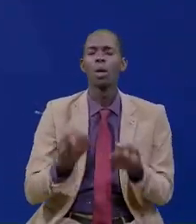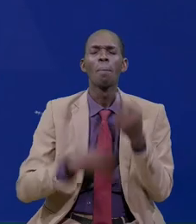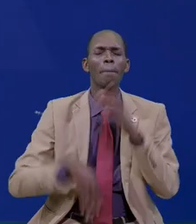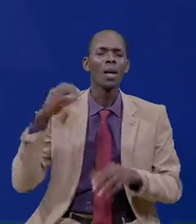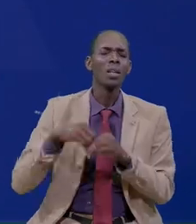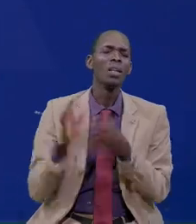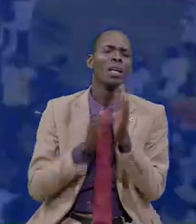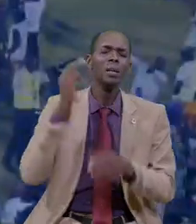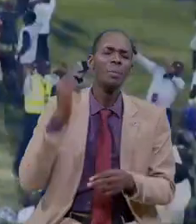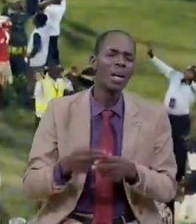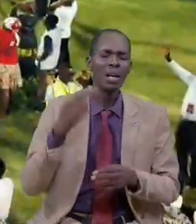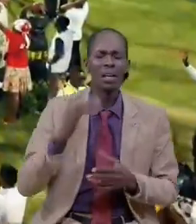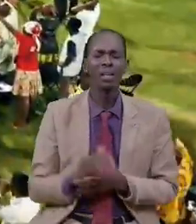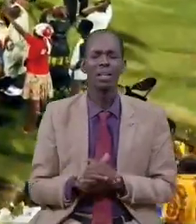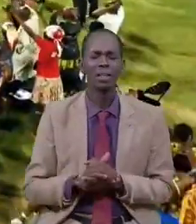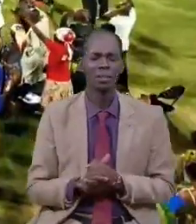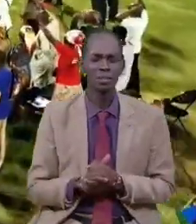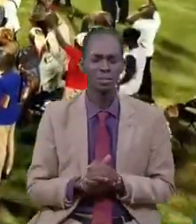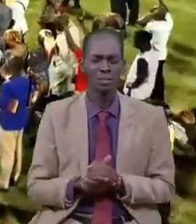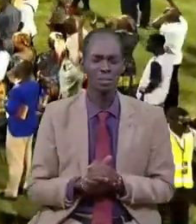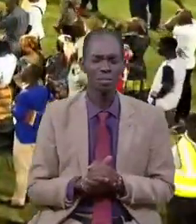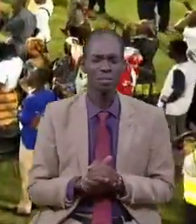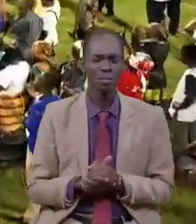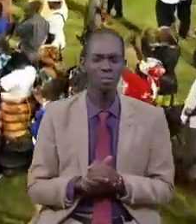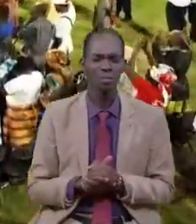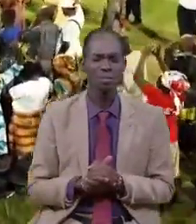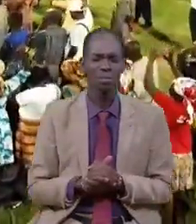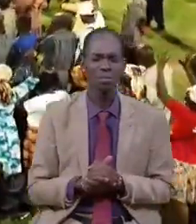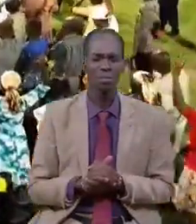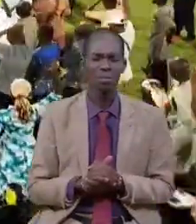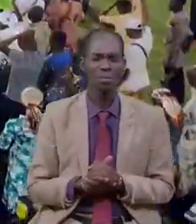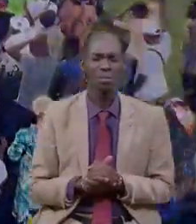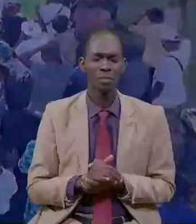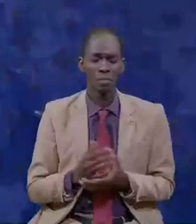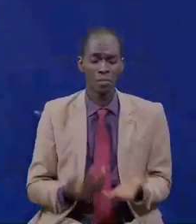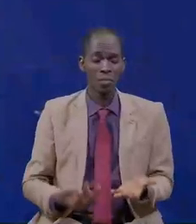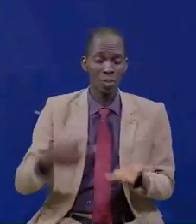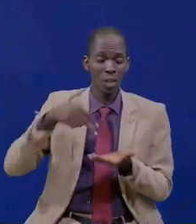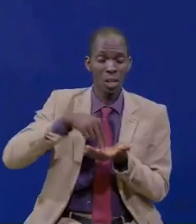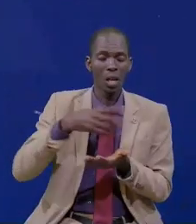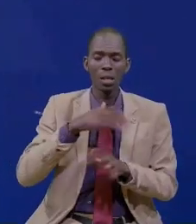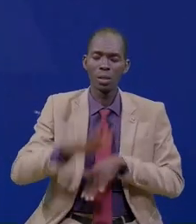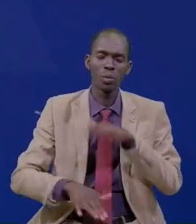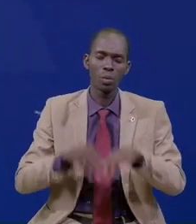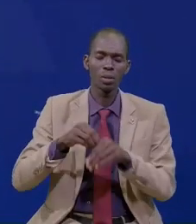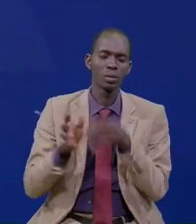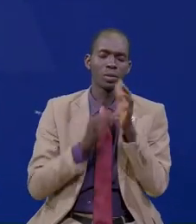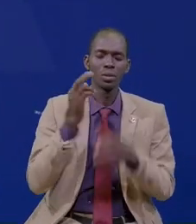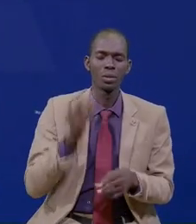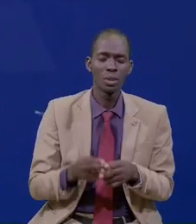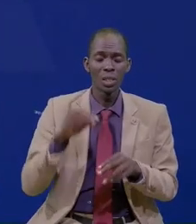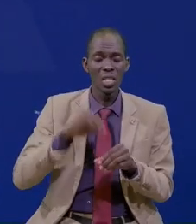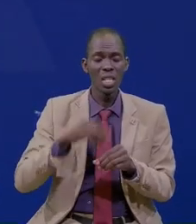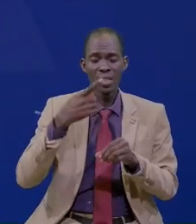Jesus' name. Soyez ôté au nom de Jésus. Rise up and walk. Levez-vous et marchez. In the